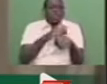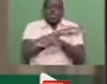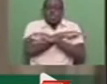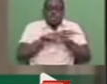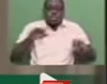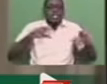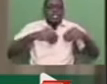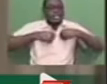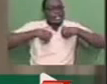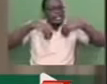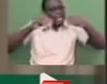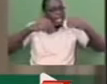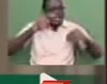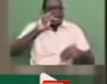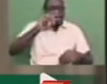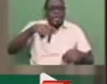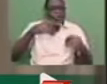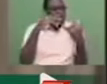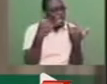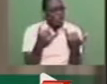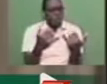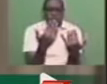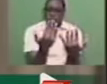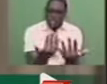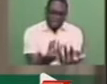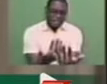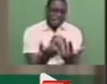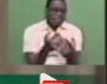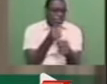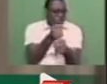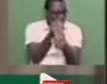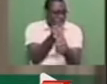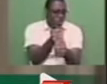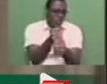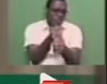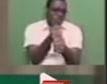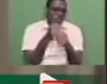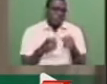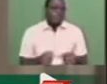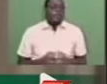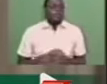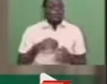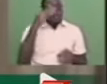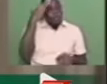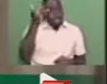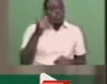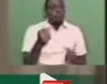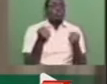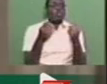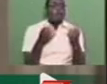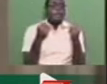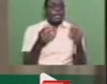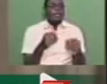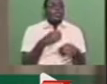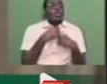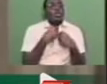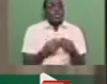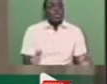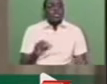that port issue too could see loss of jobs. That port issue could see another